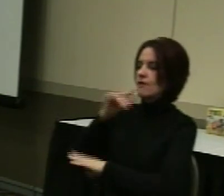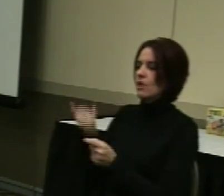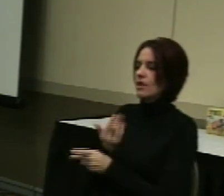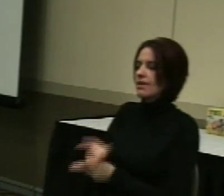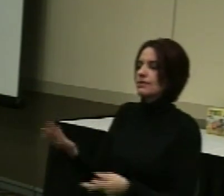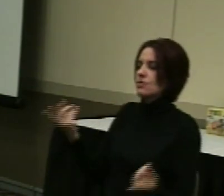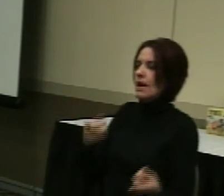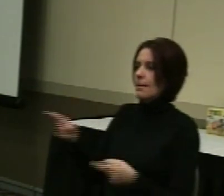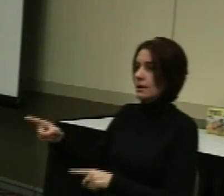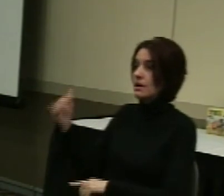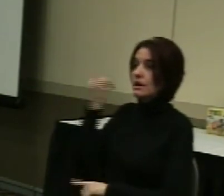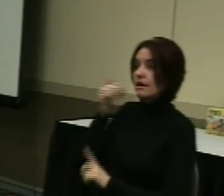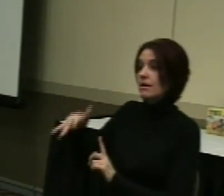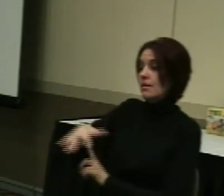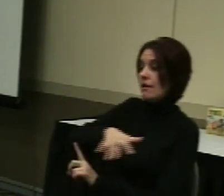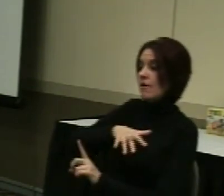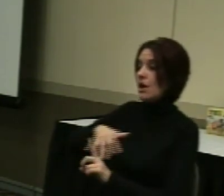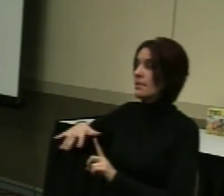well